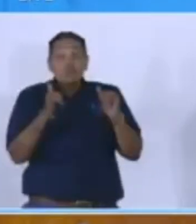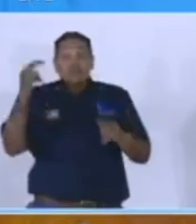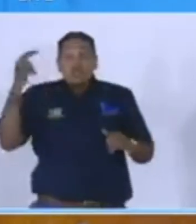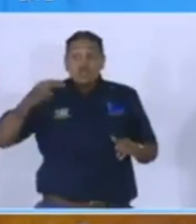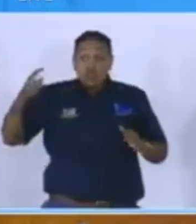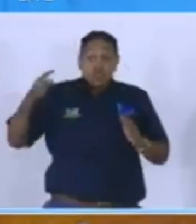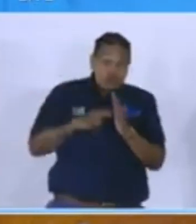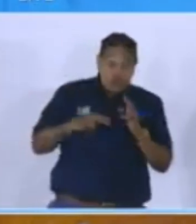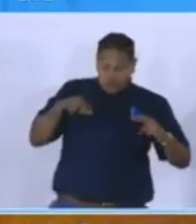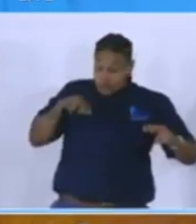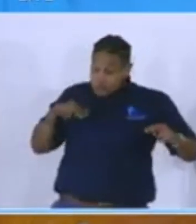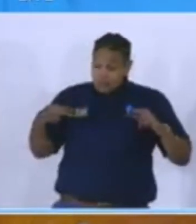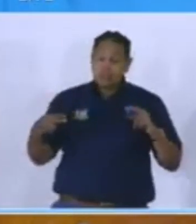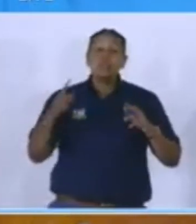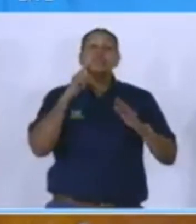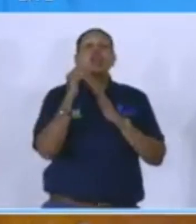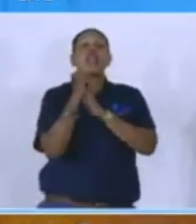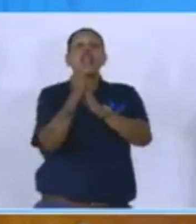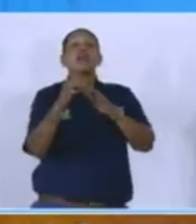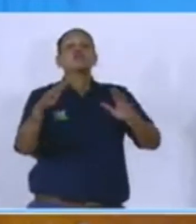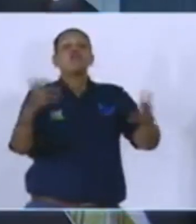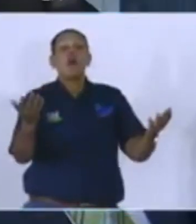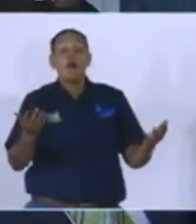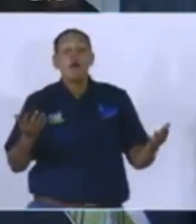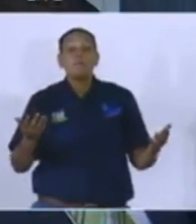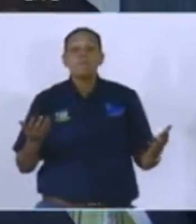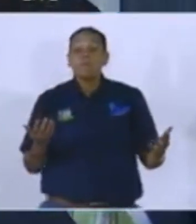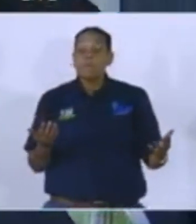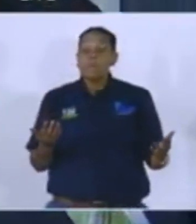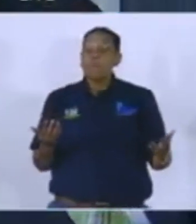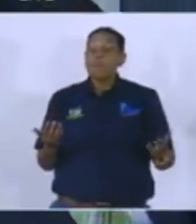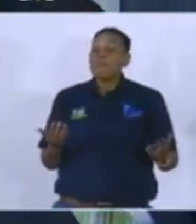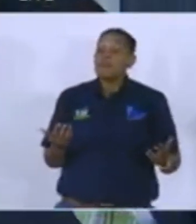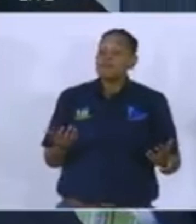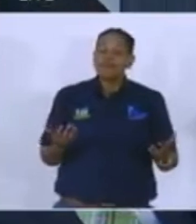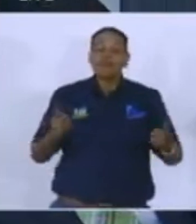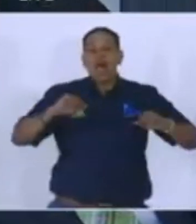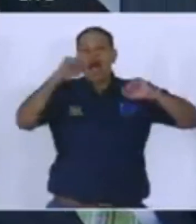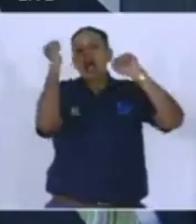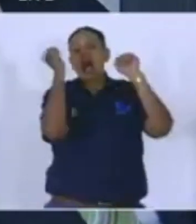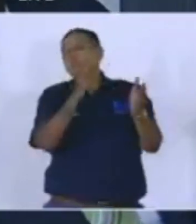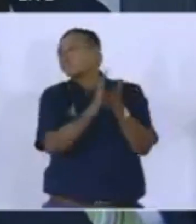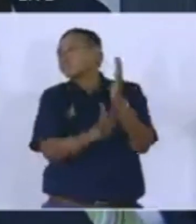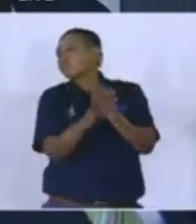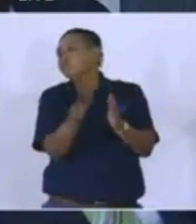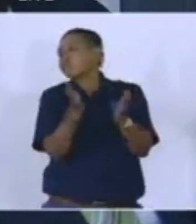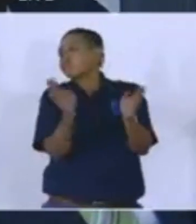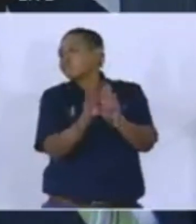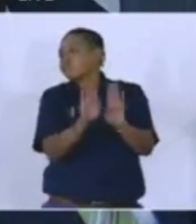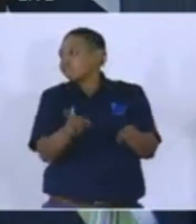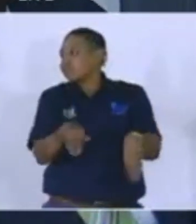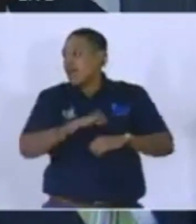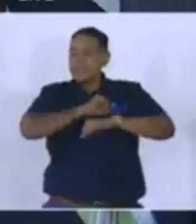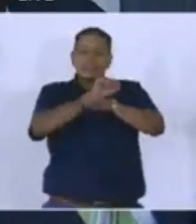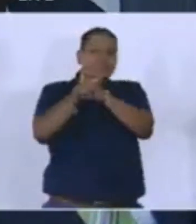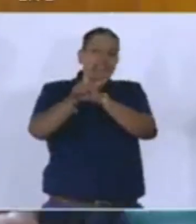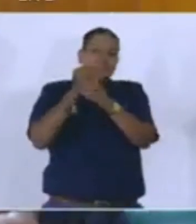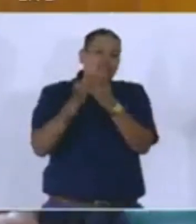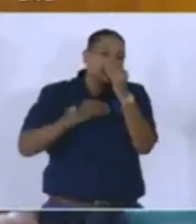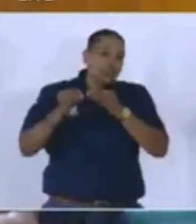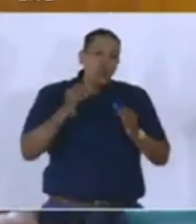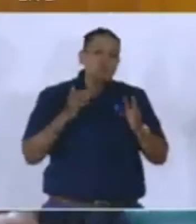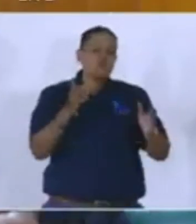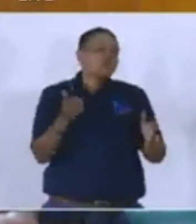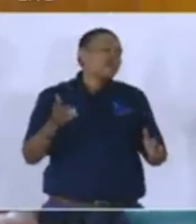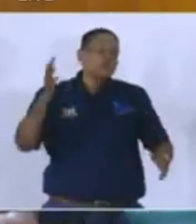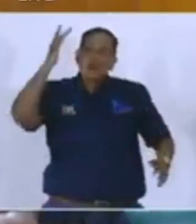read, led to the end of slavery as an economic way of